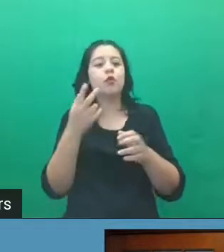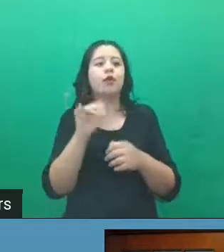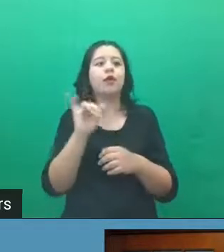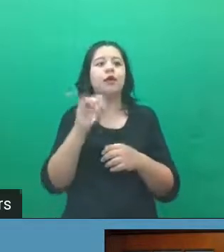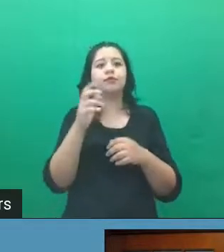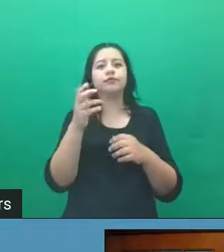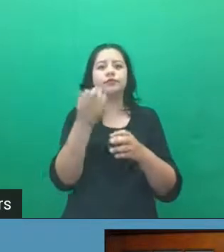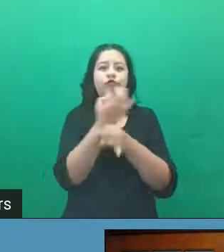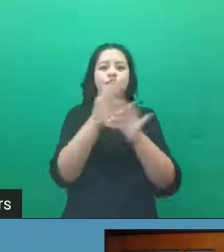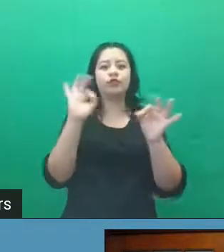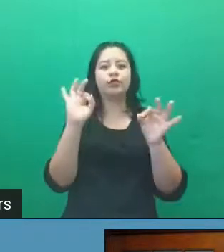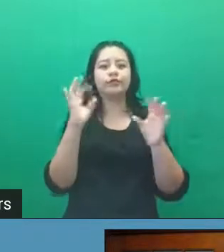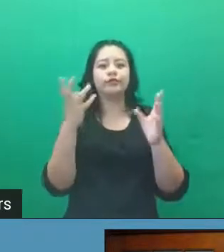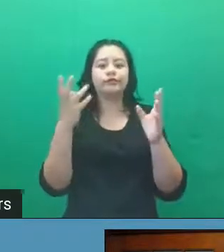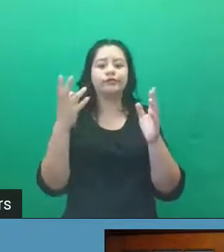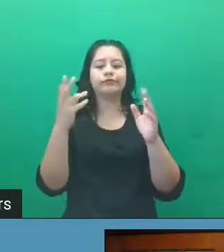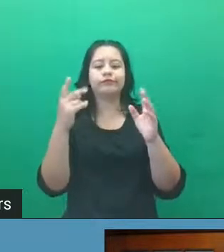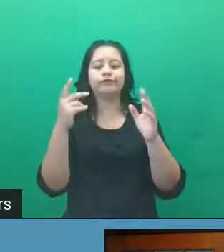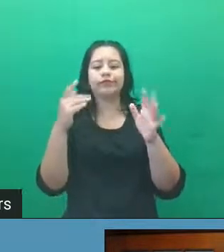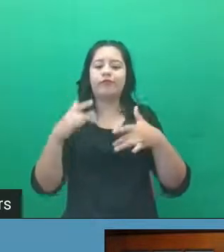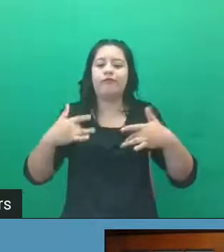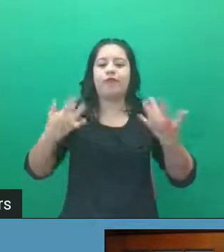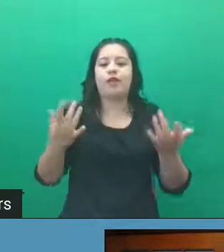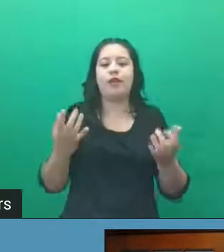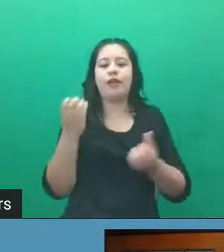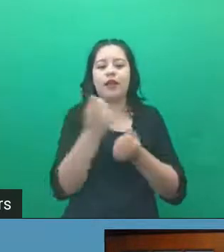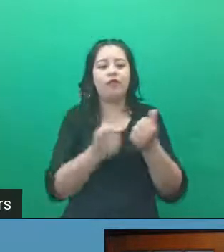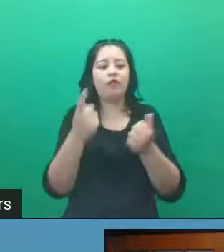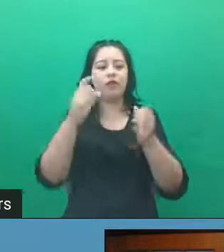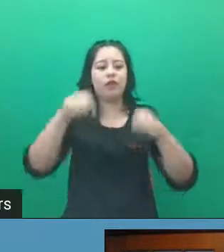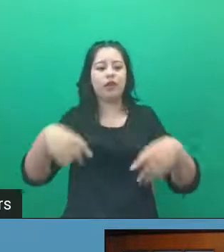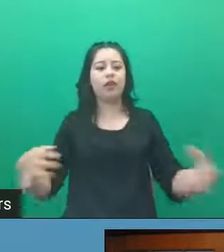that you might publicize via social media and have people,